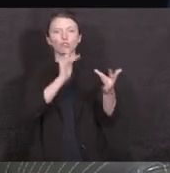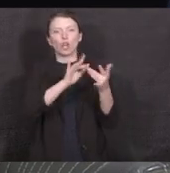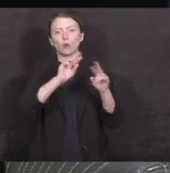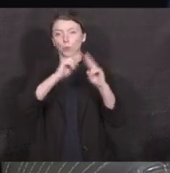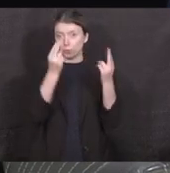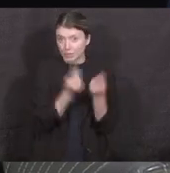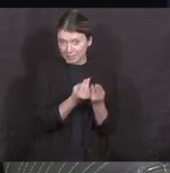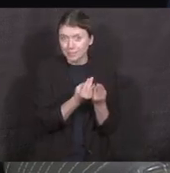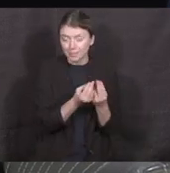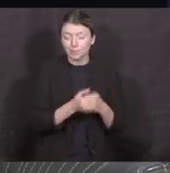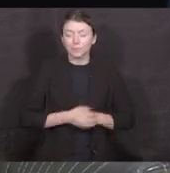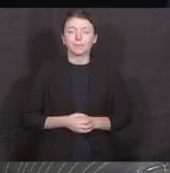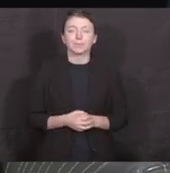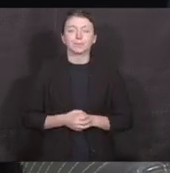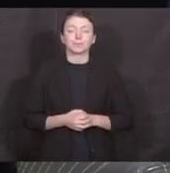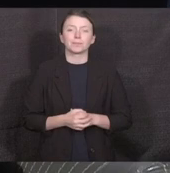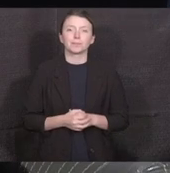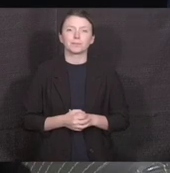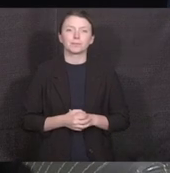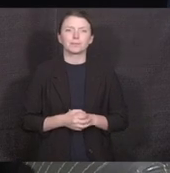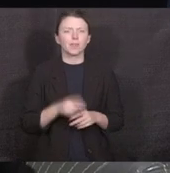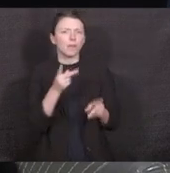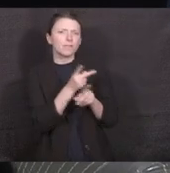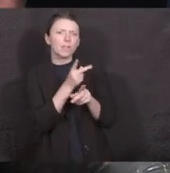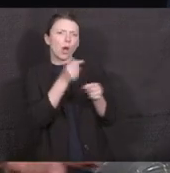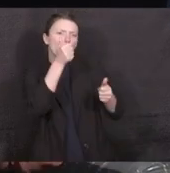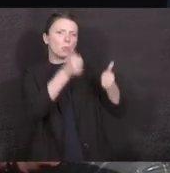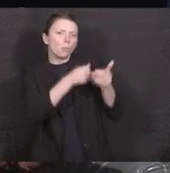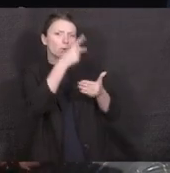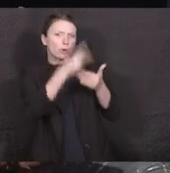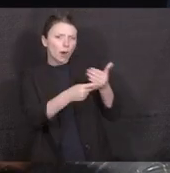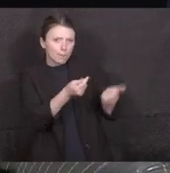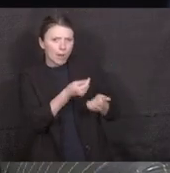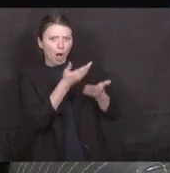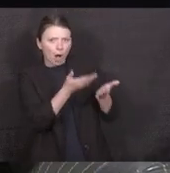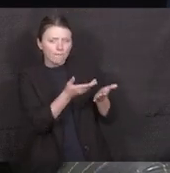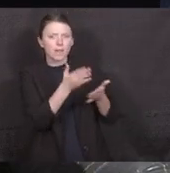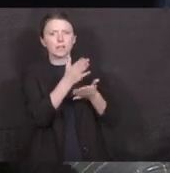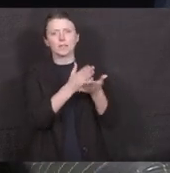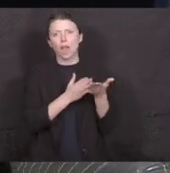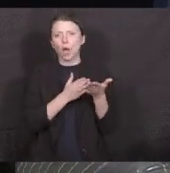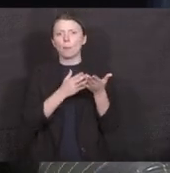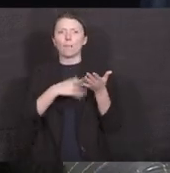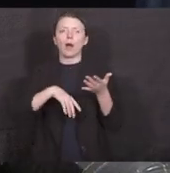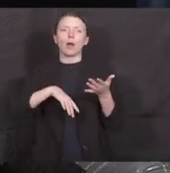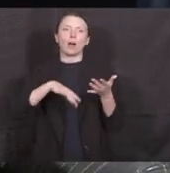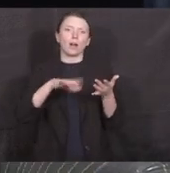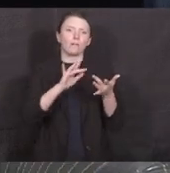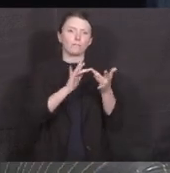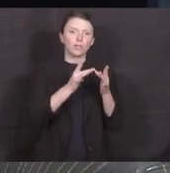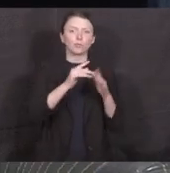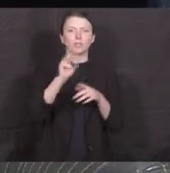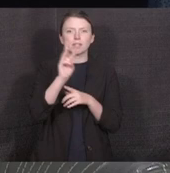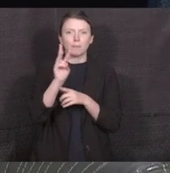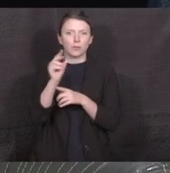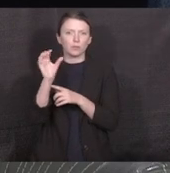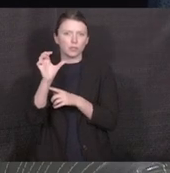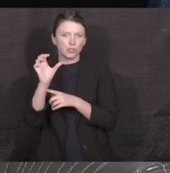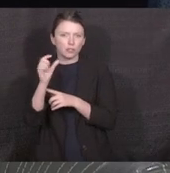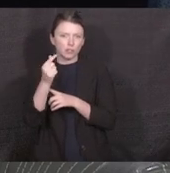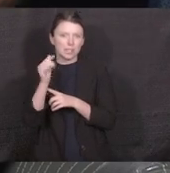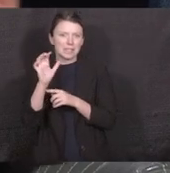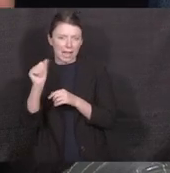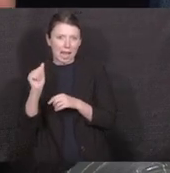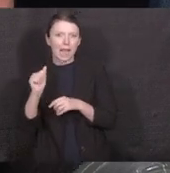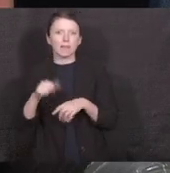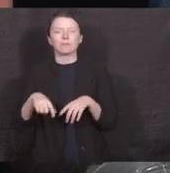to see what programs are being offered. Some of them are virtual. The WGA, the DGA, the